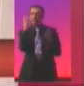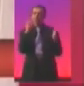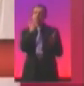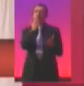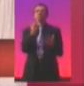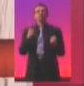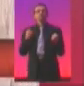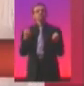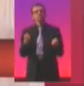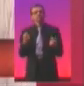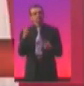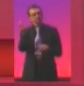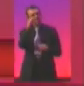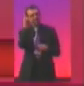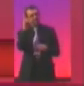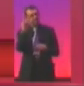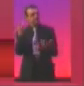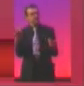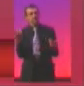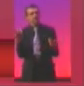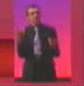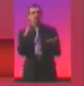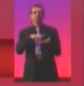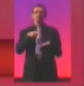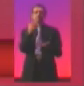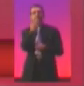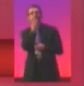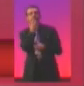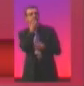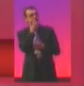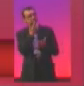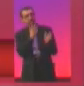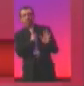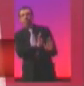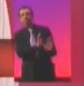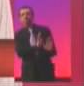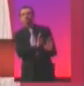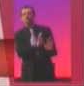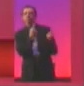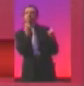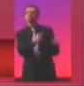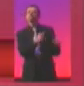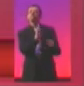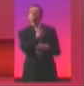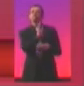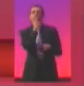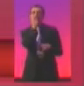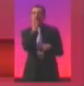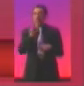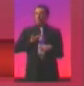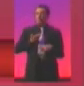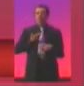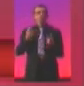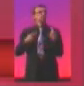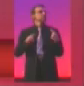bold. He realized that we couldn't just stand by. He realized we couldn't just opt for business